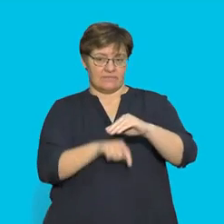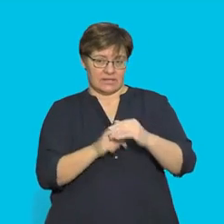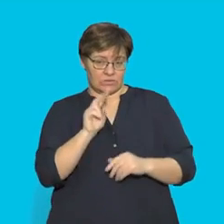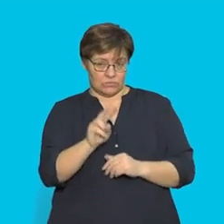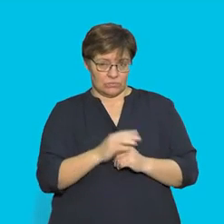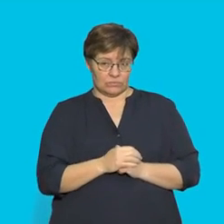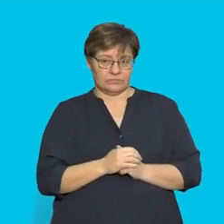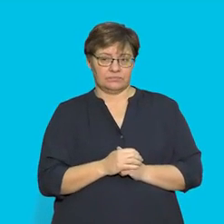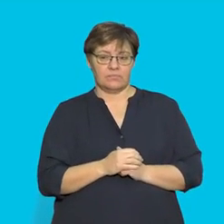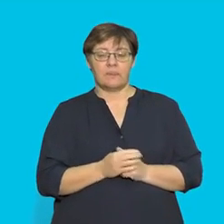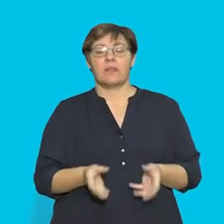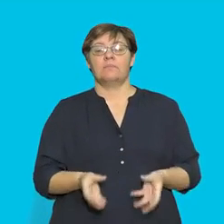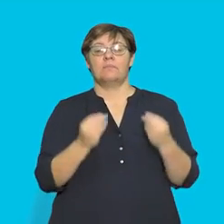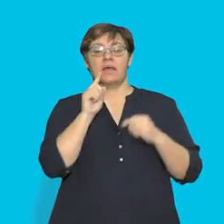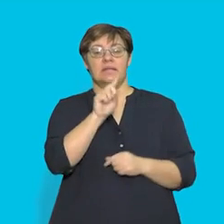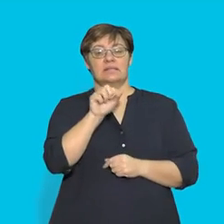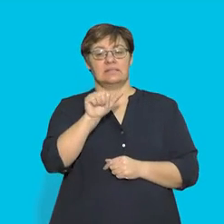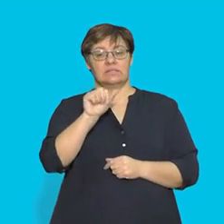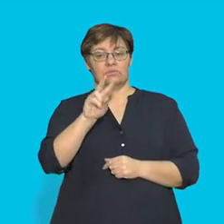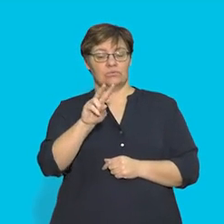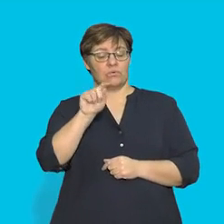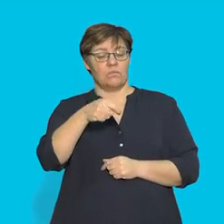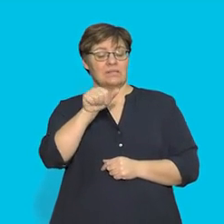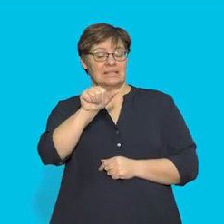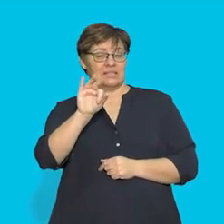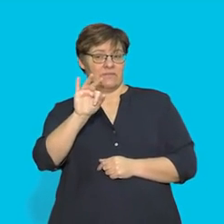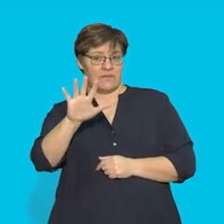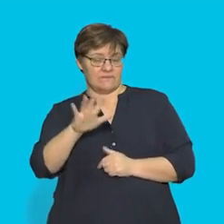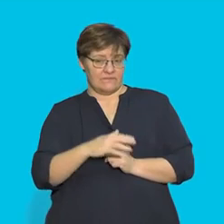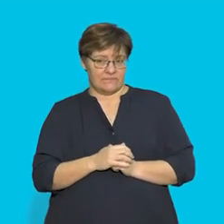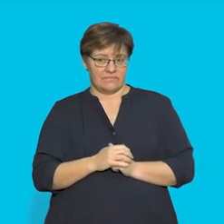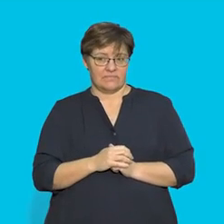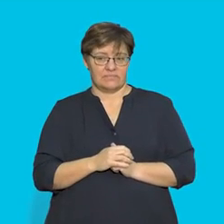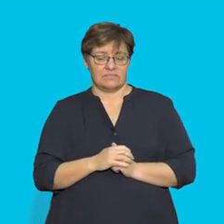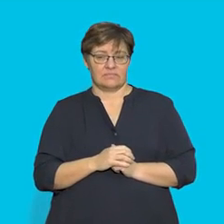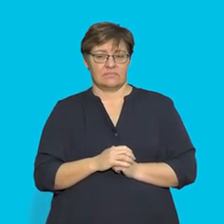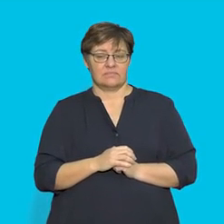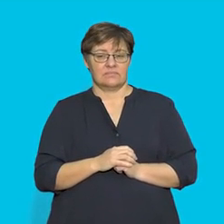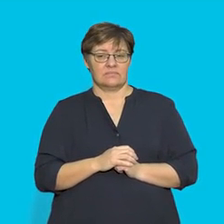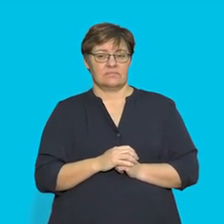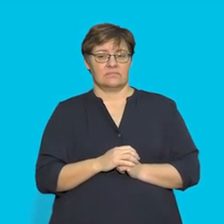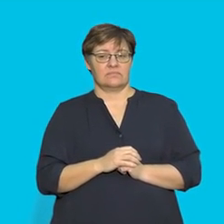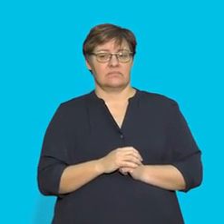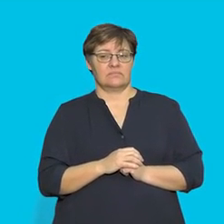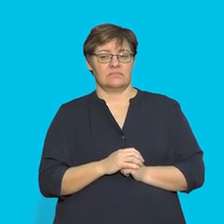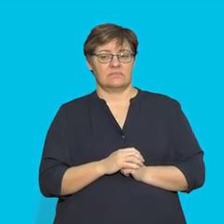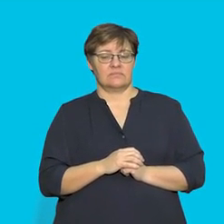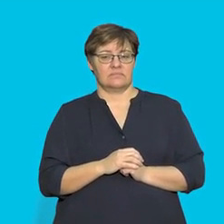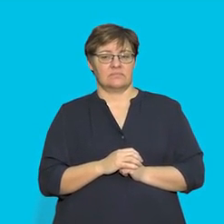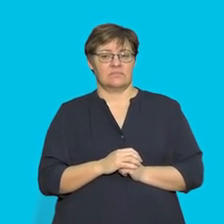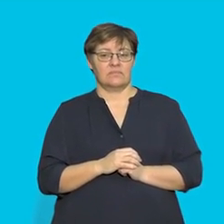325,27 meters. We're going to divide that by 2, and now we have our value for AN. So AN is roughly equal to